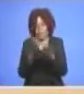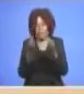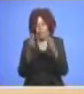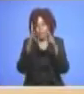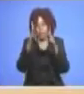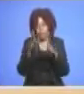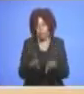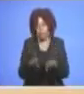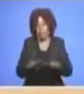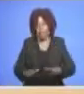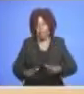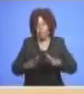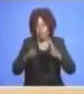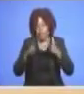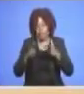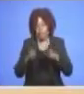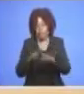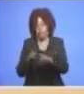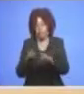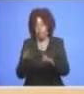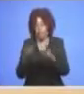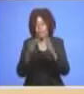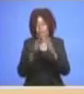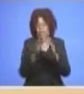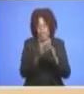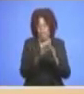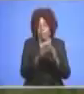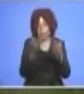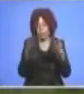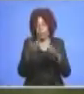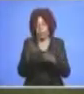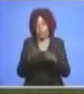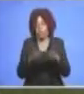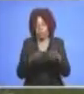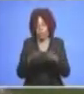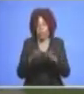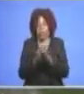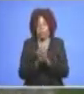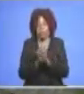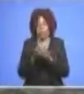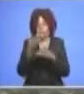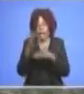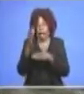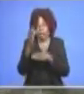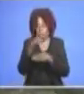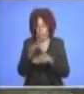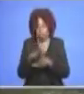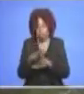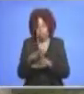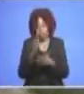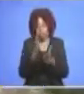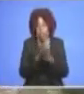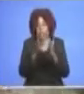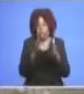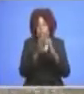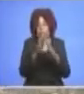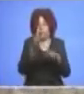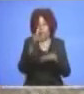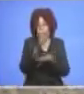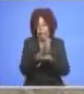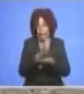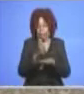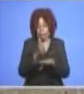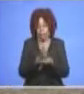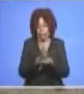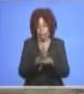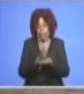live in those various towns that we have just described. But after assessing the current shantytowns on the island of Abaco,